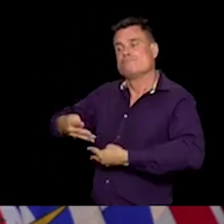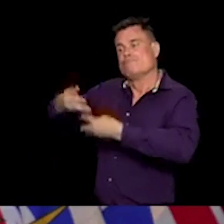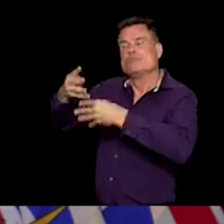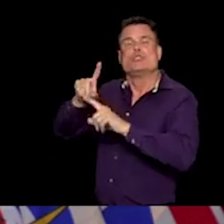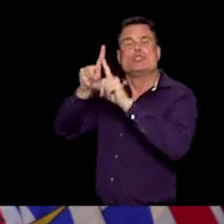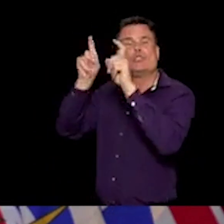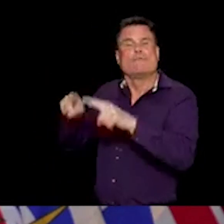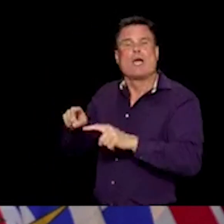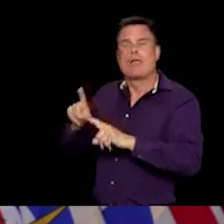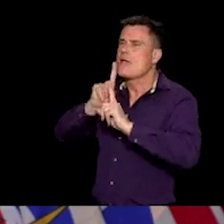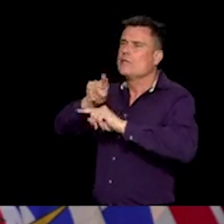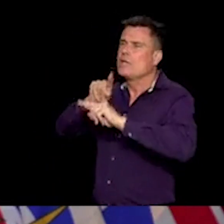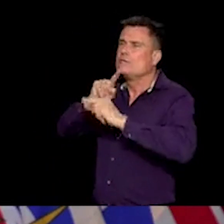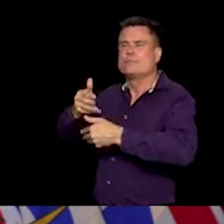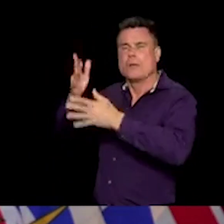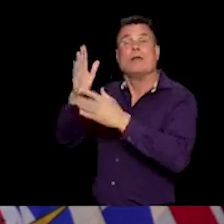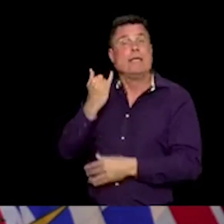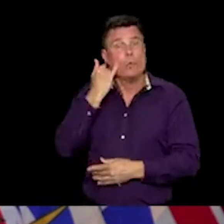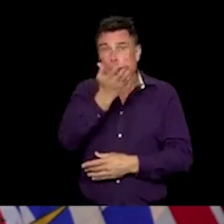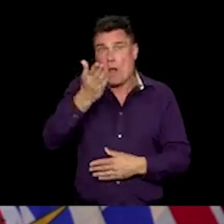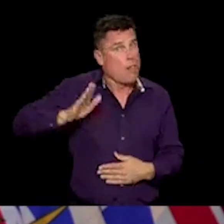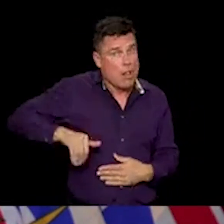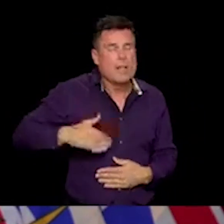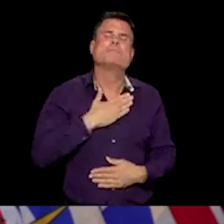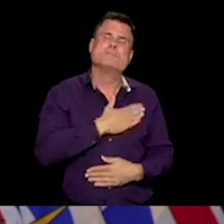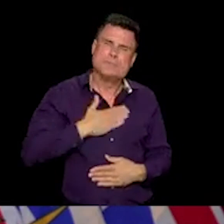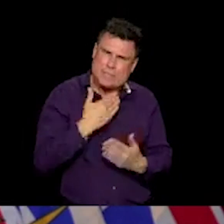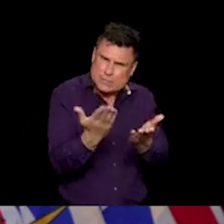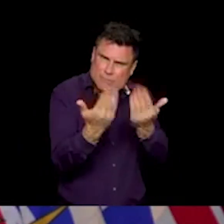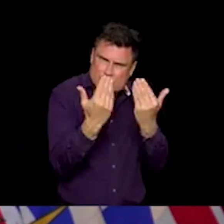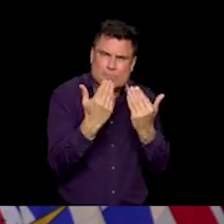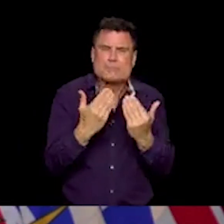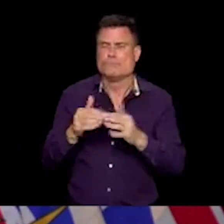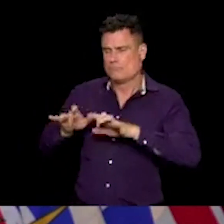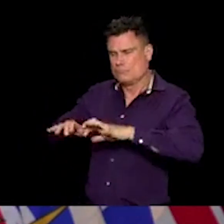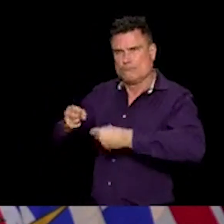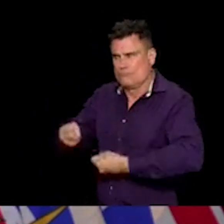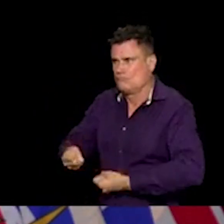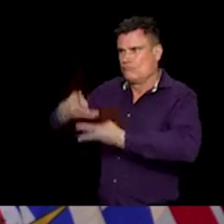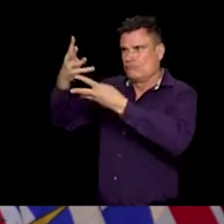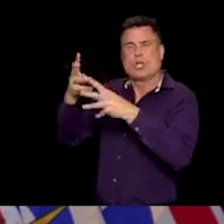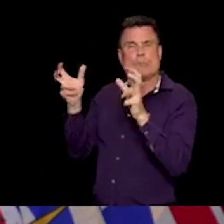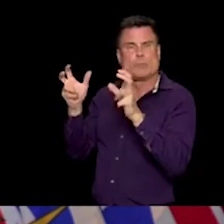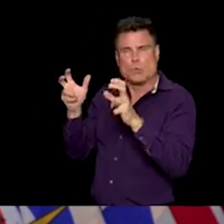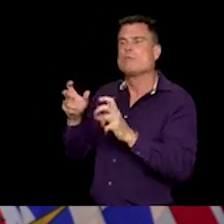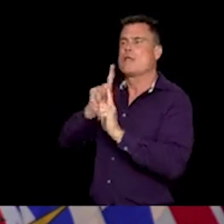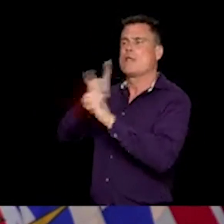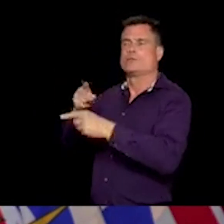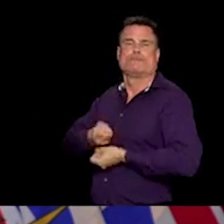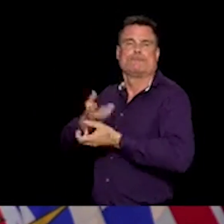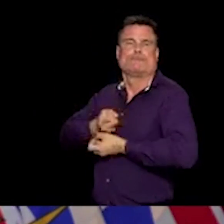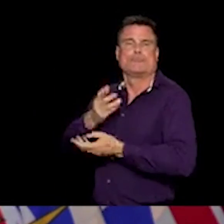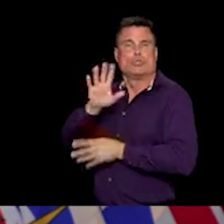Finally, the province-wide Your Story, Our Future survey continues to be available for people. We've had